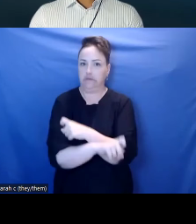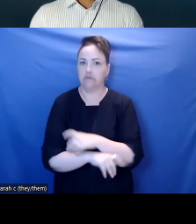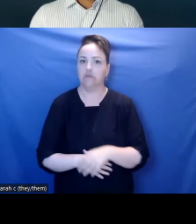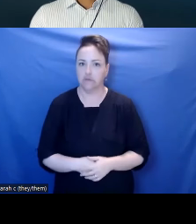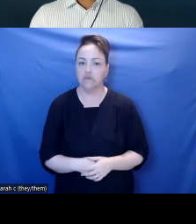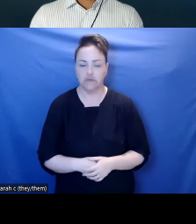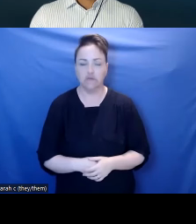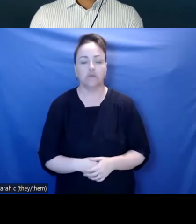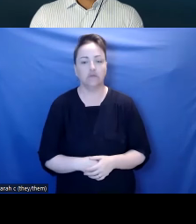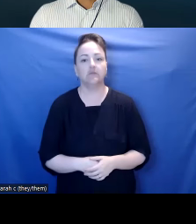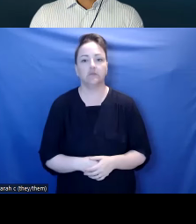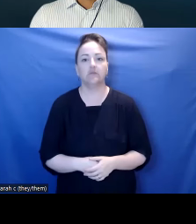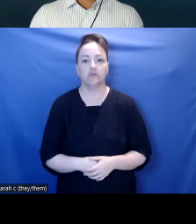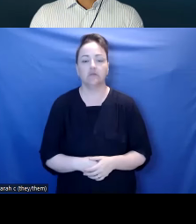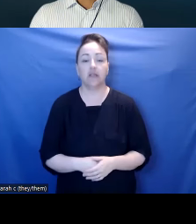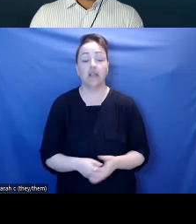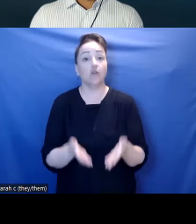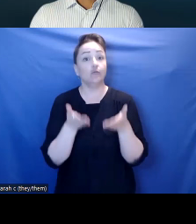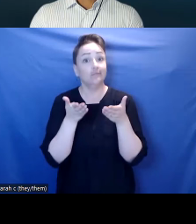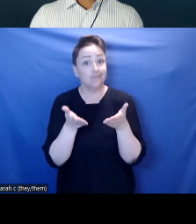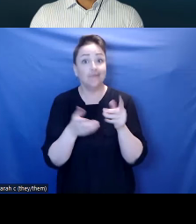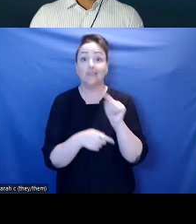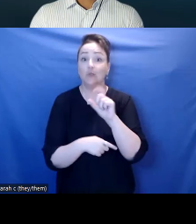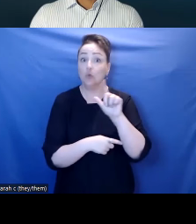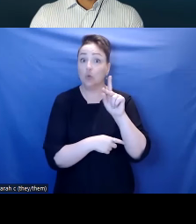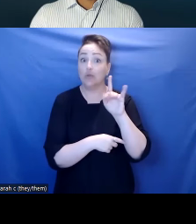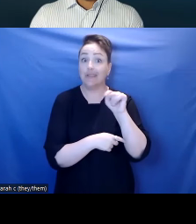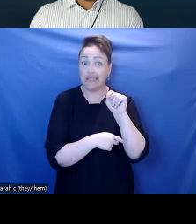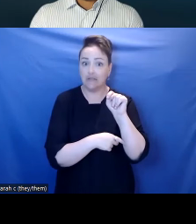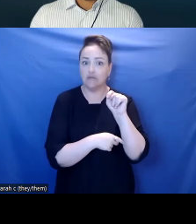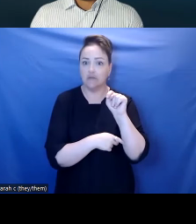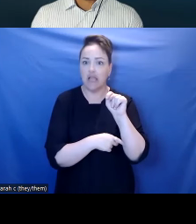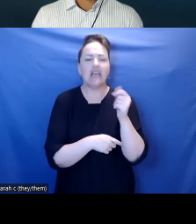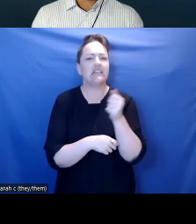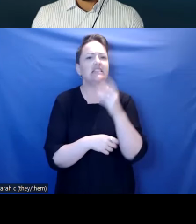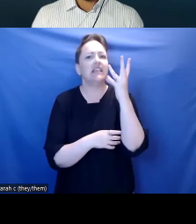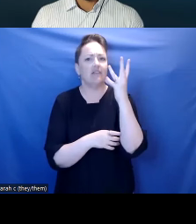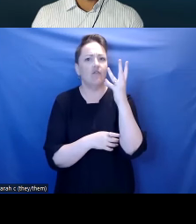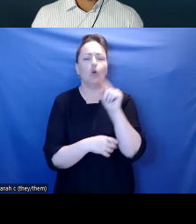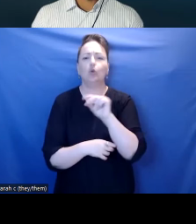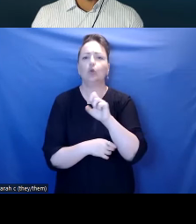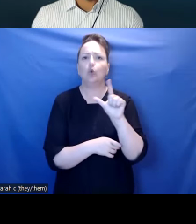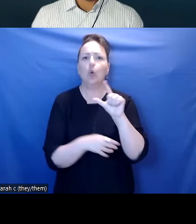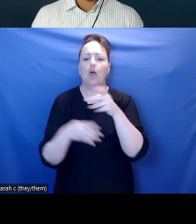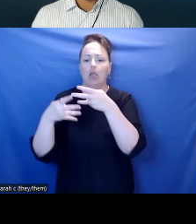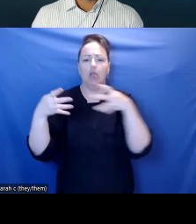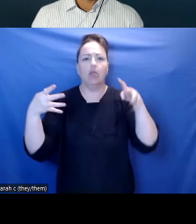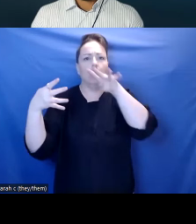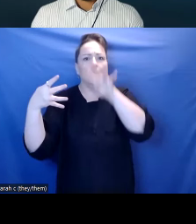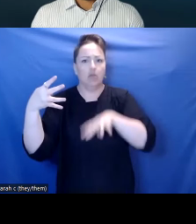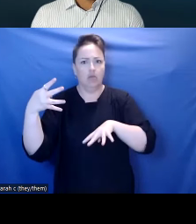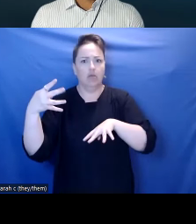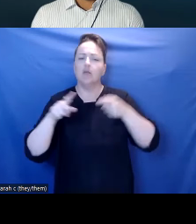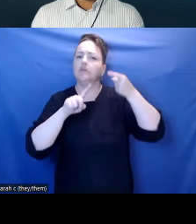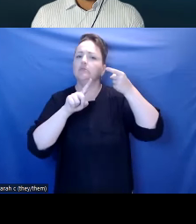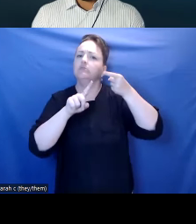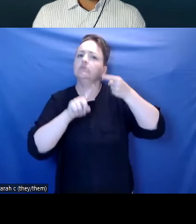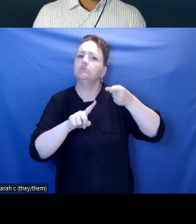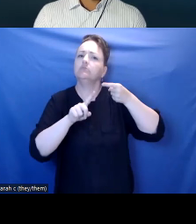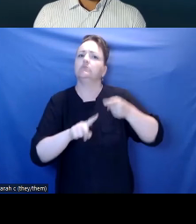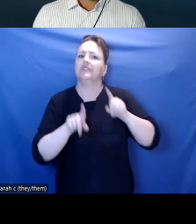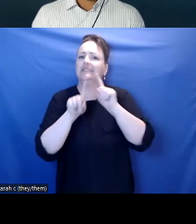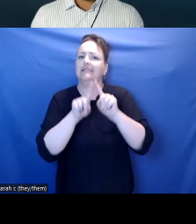So the toolkit has a number of these tool matrices that highlights all the tools you can use.